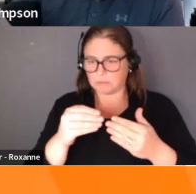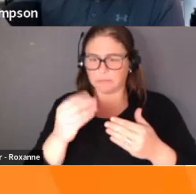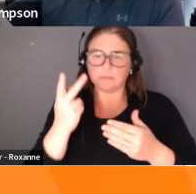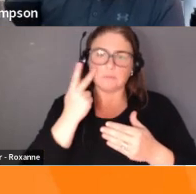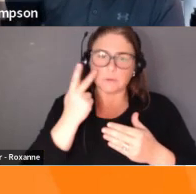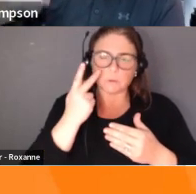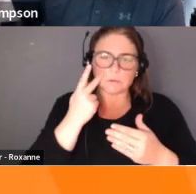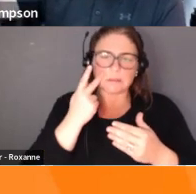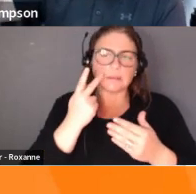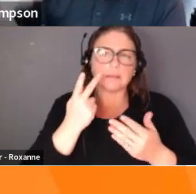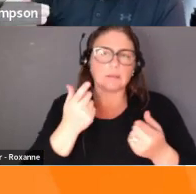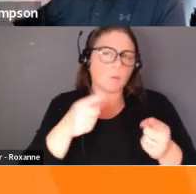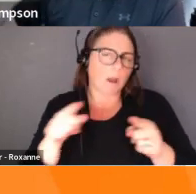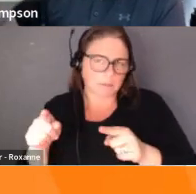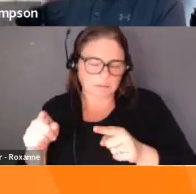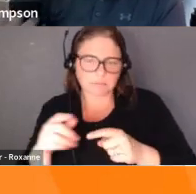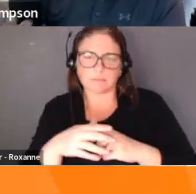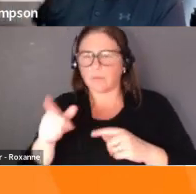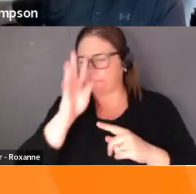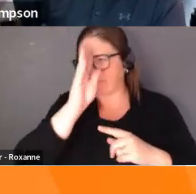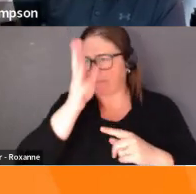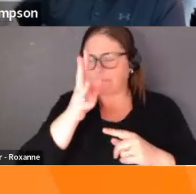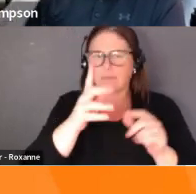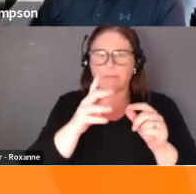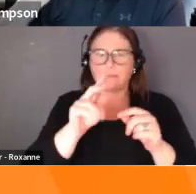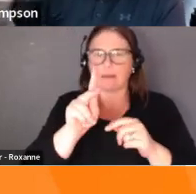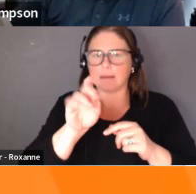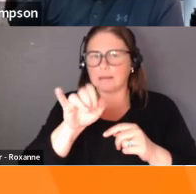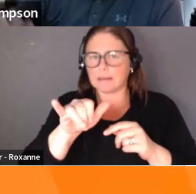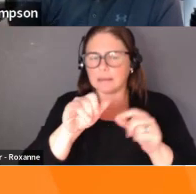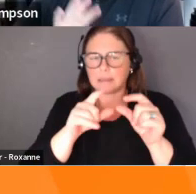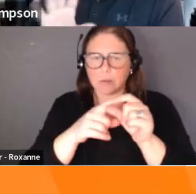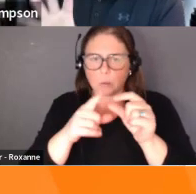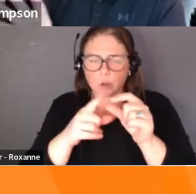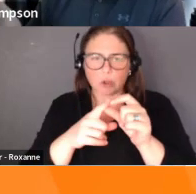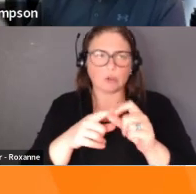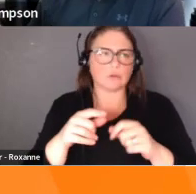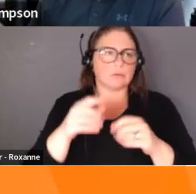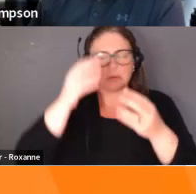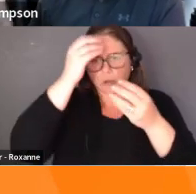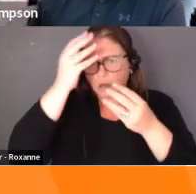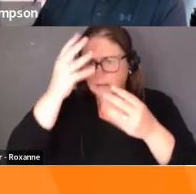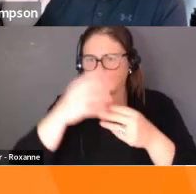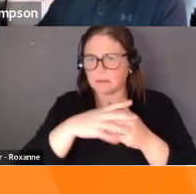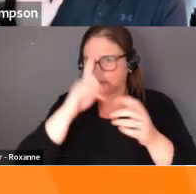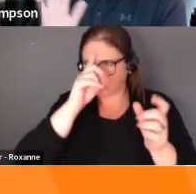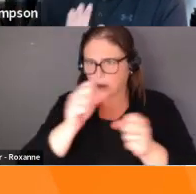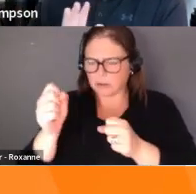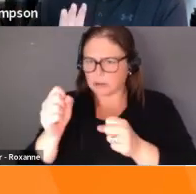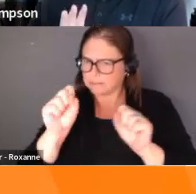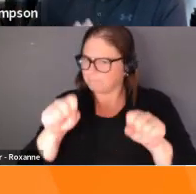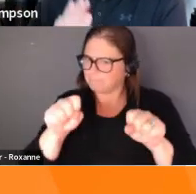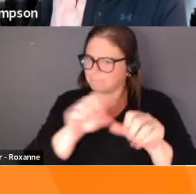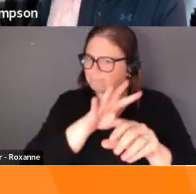with a great ad strategy, different keywords, different placement strategies, different content. We're going to do all that. But